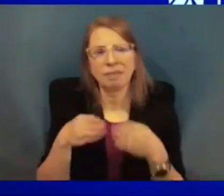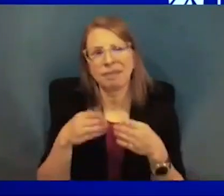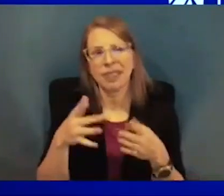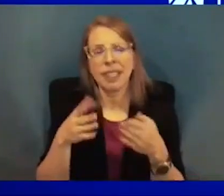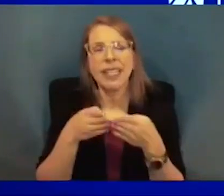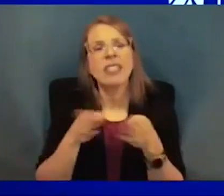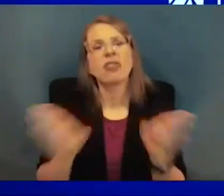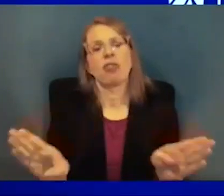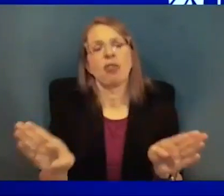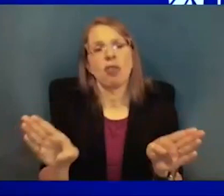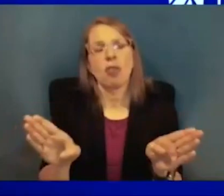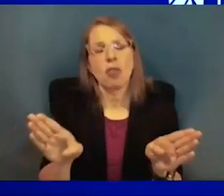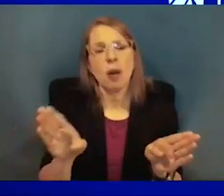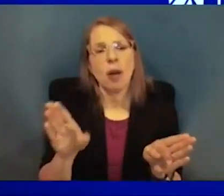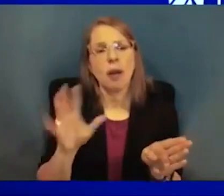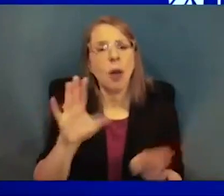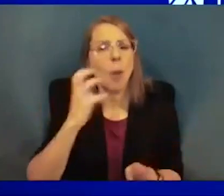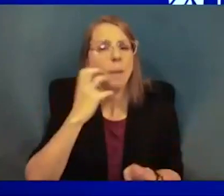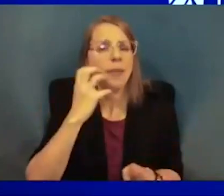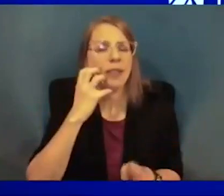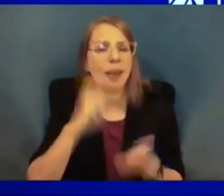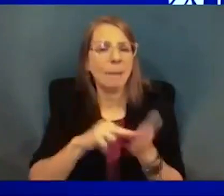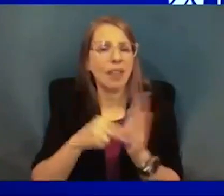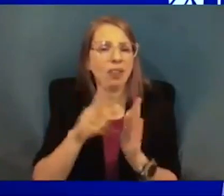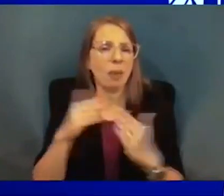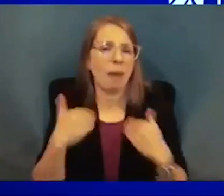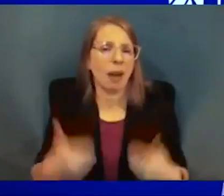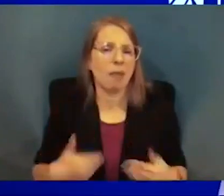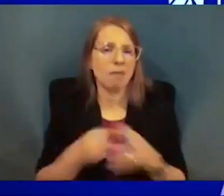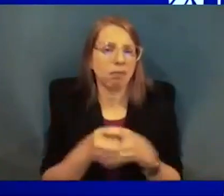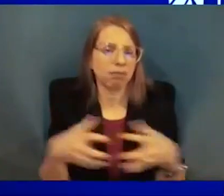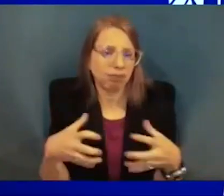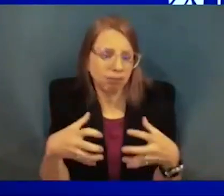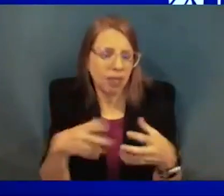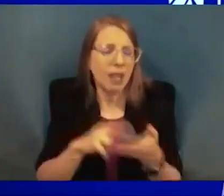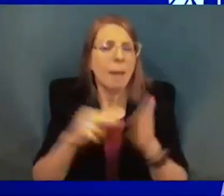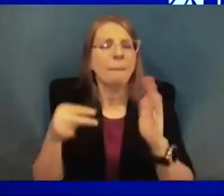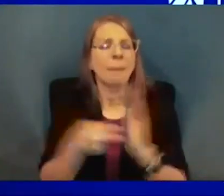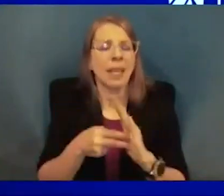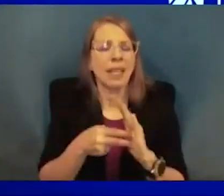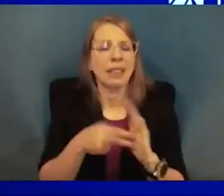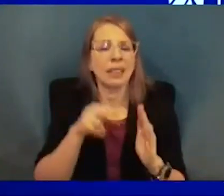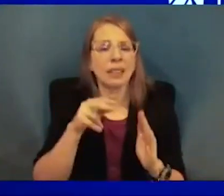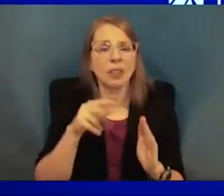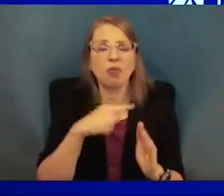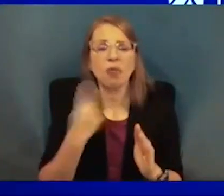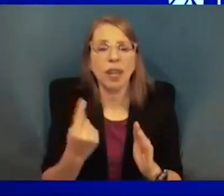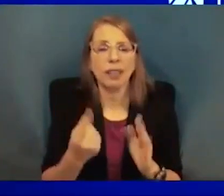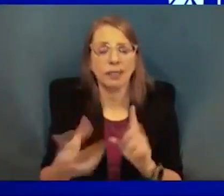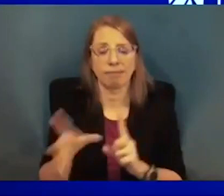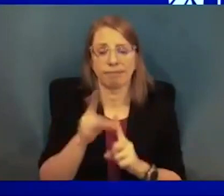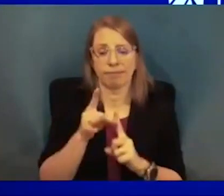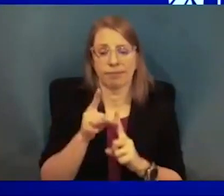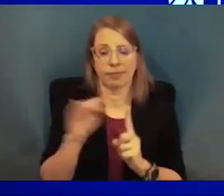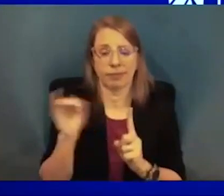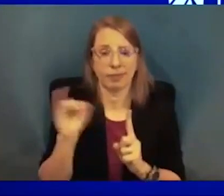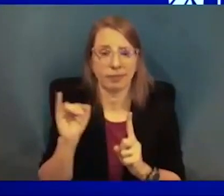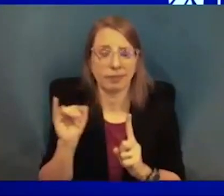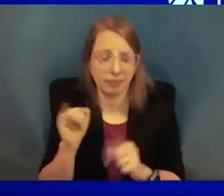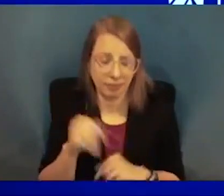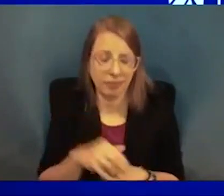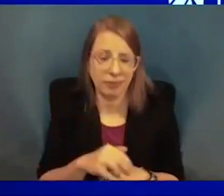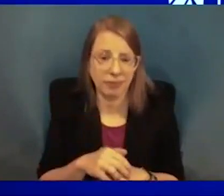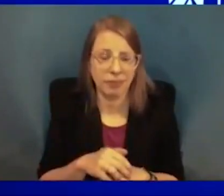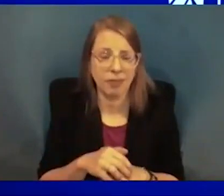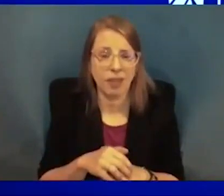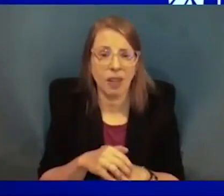state of inflammation. It does put you at risk for infection in general, complications in general, and again, that goes all the way